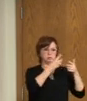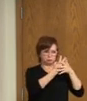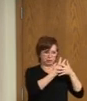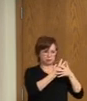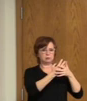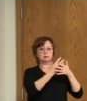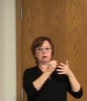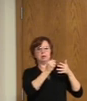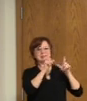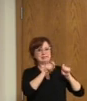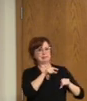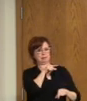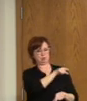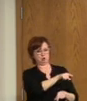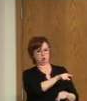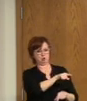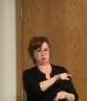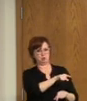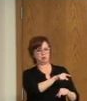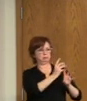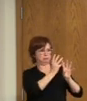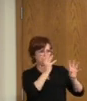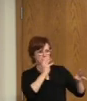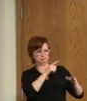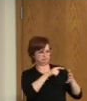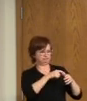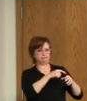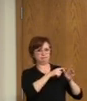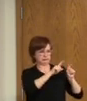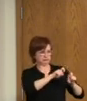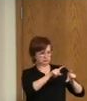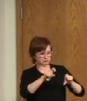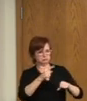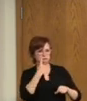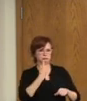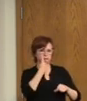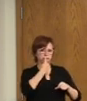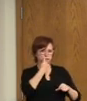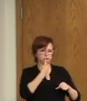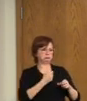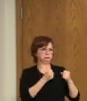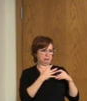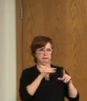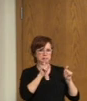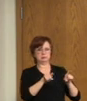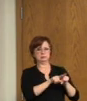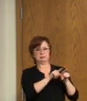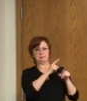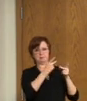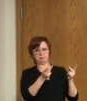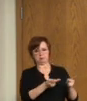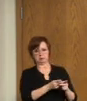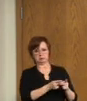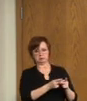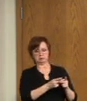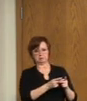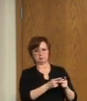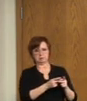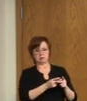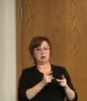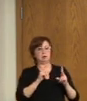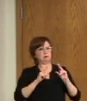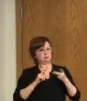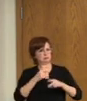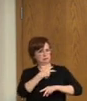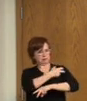of the outbreaks that have happened at our correction facility. At this point in time, there's no